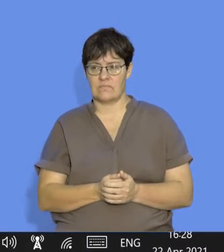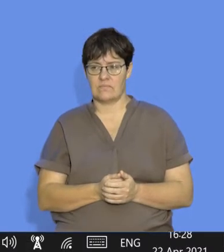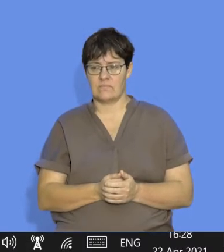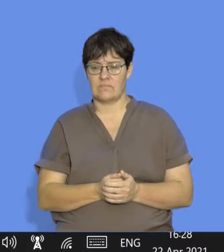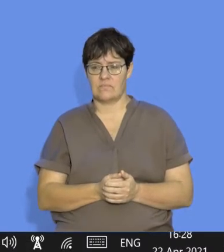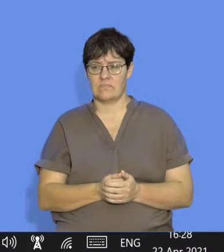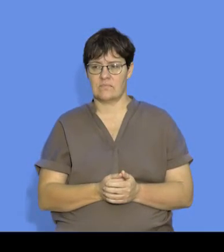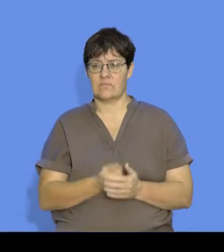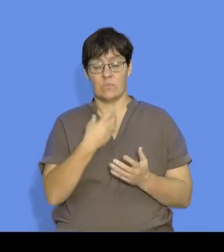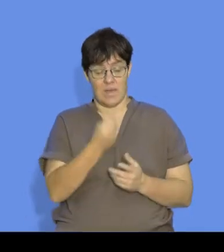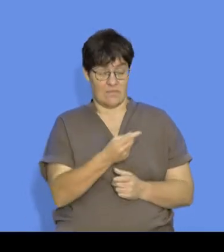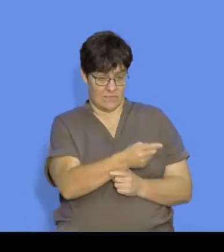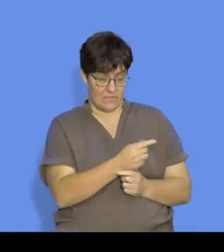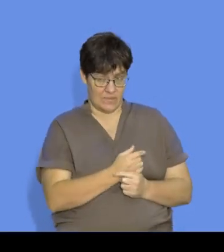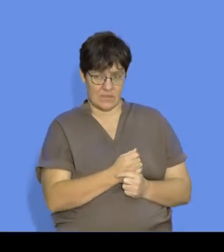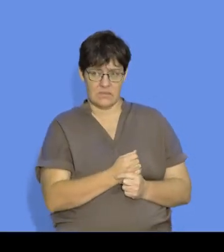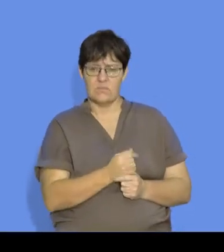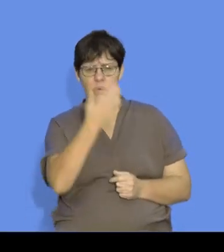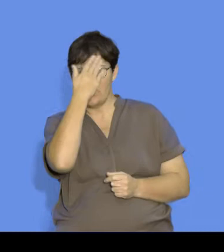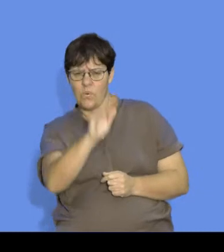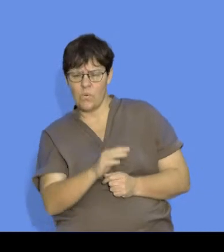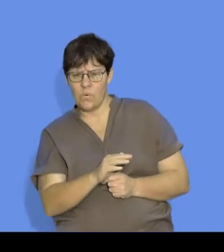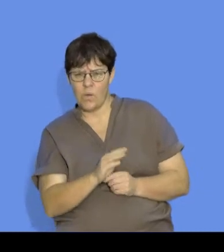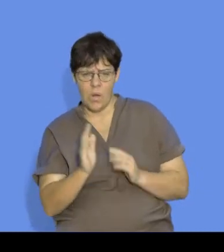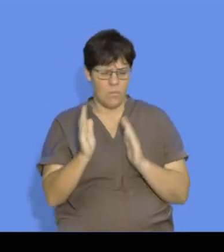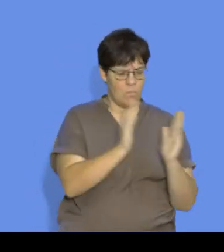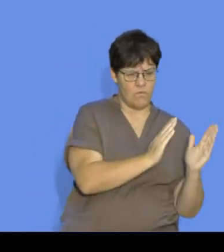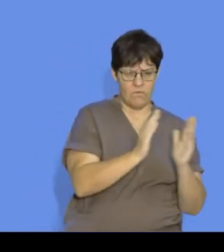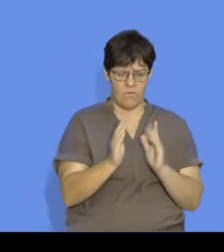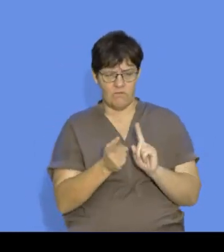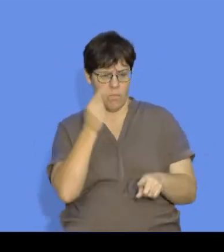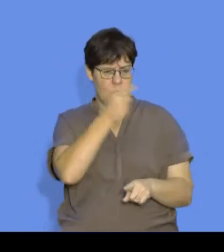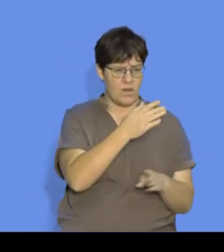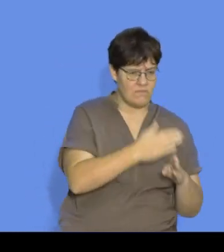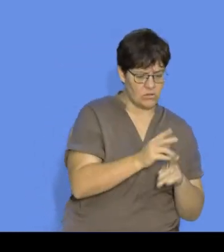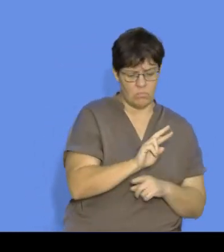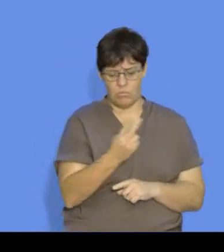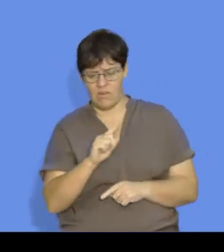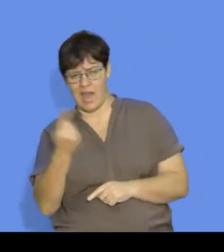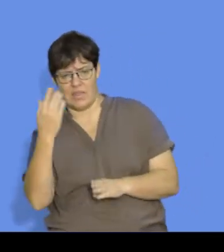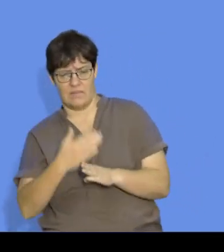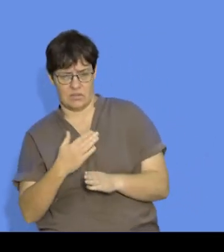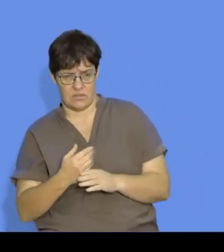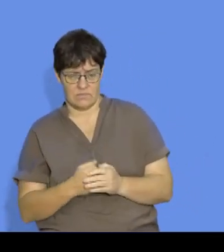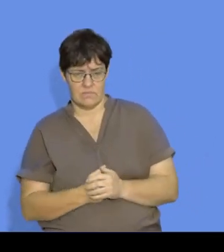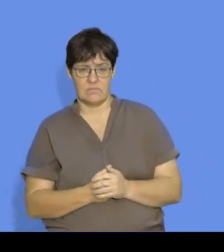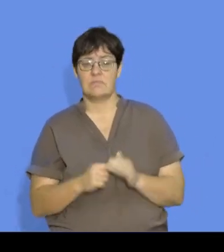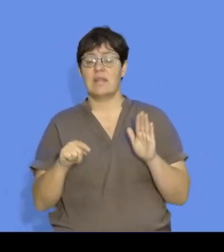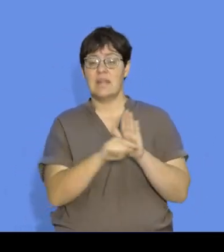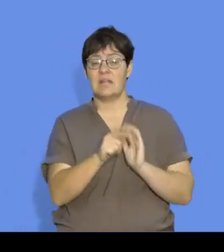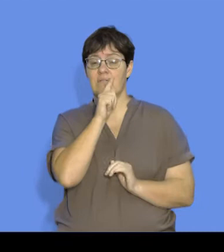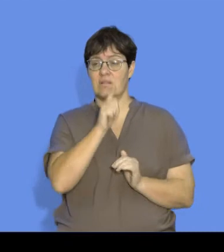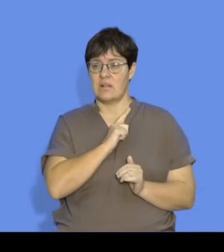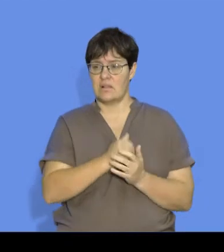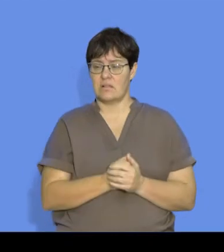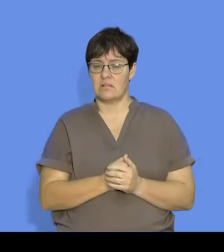looking at the one that we have, because we need to know how they move from one function to the other. The negative already tells